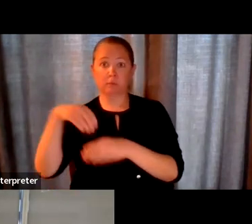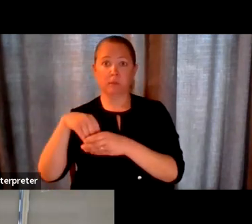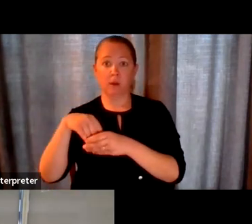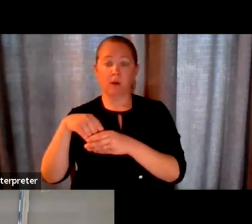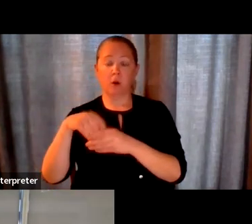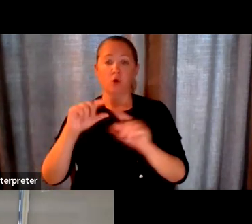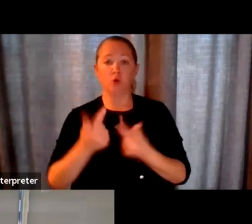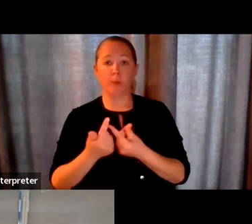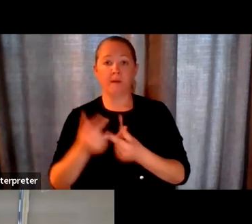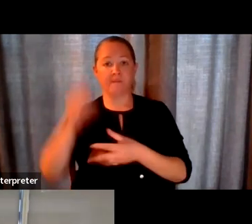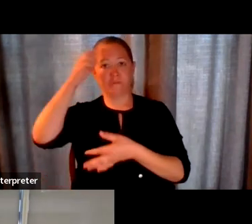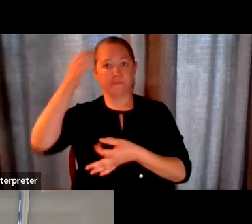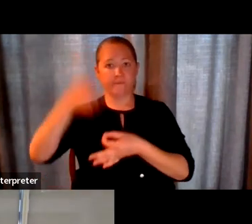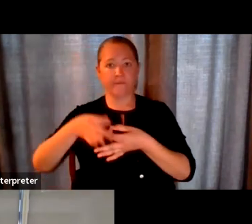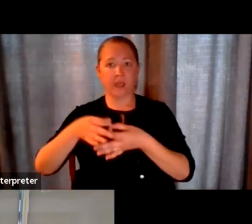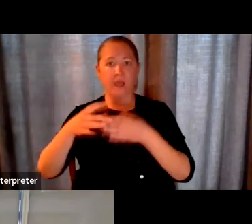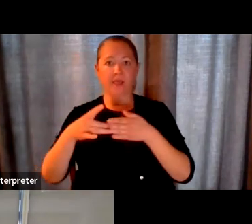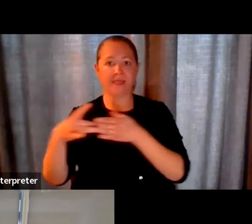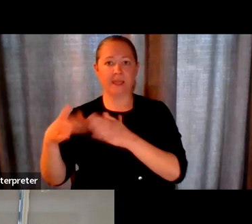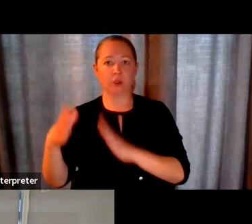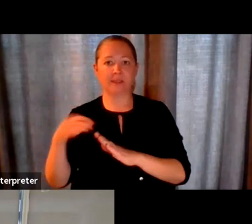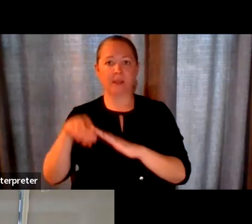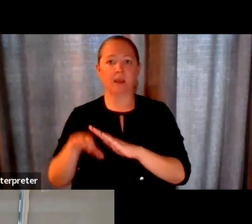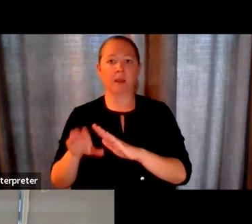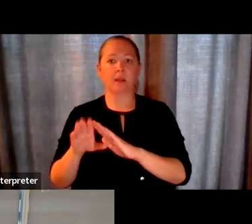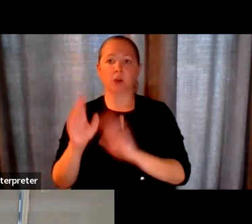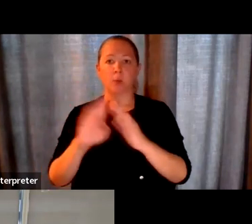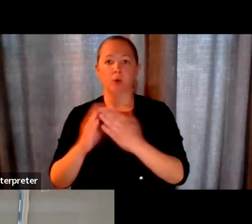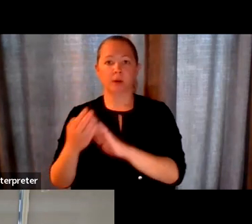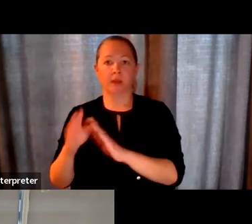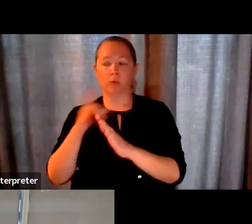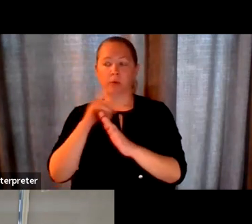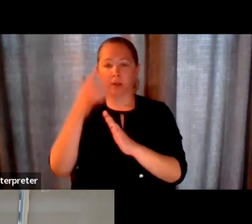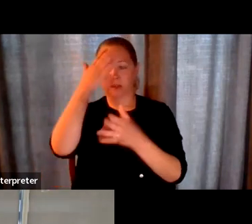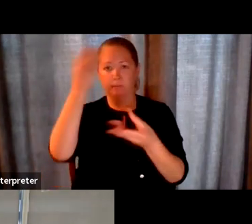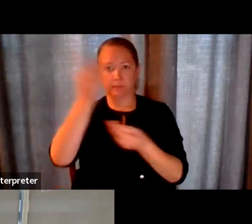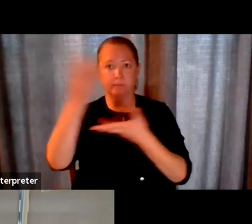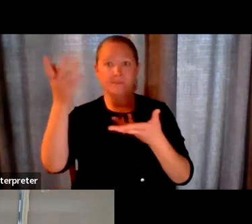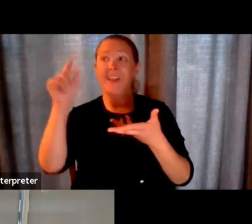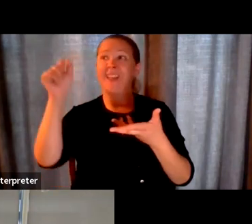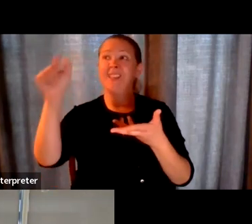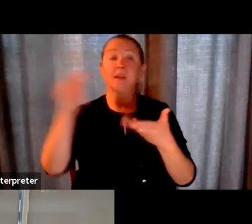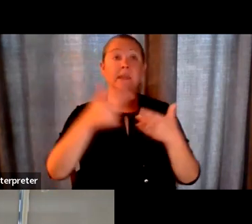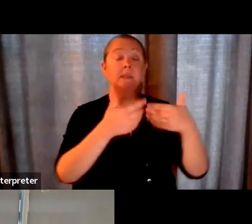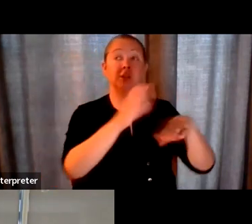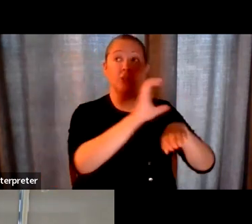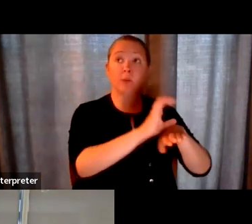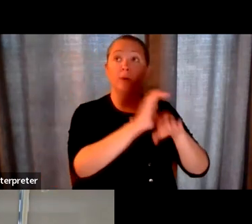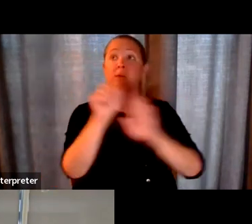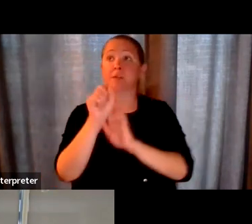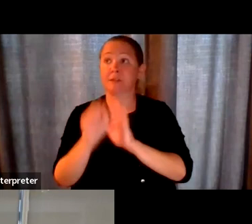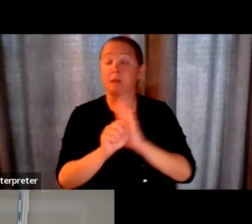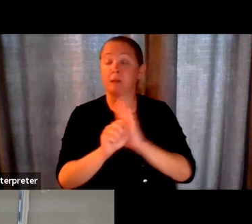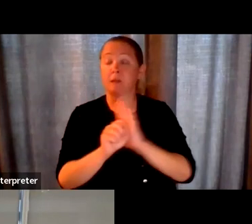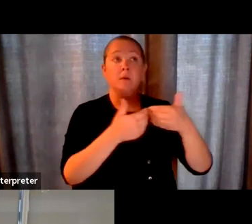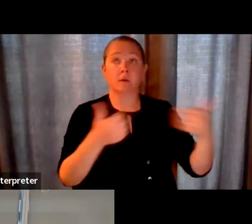leaders in that community that really stepped up to say to the Supreme Court that this is a separation of church and state issue,